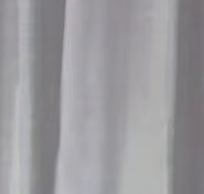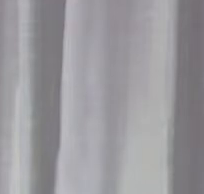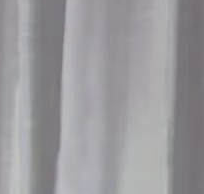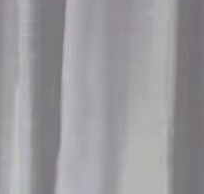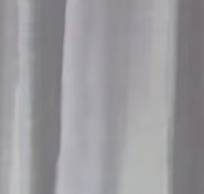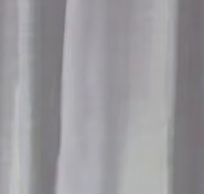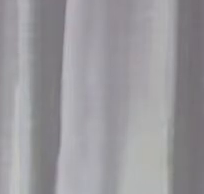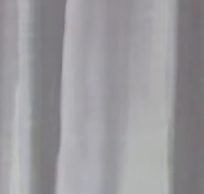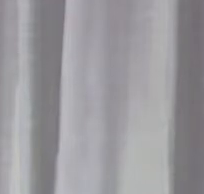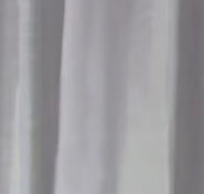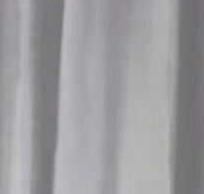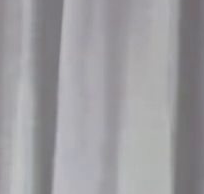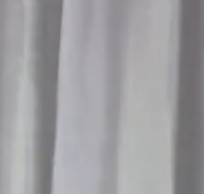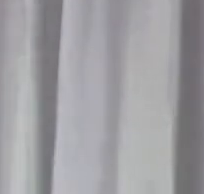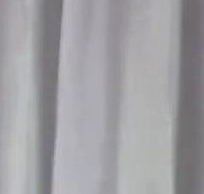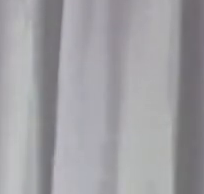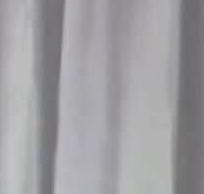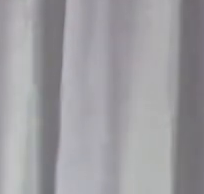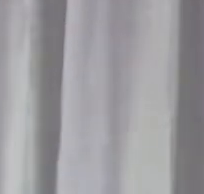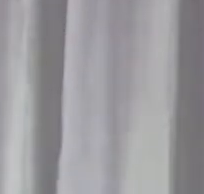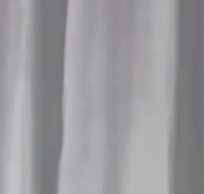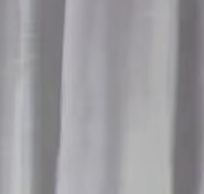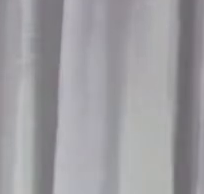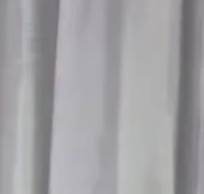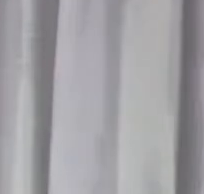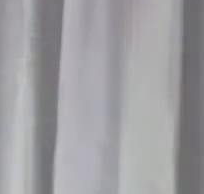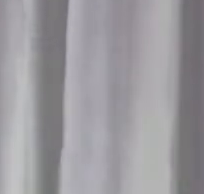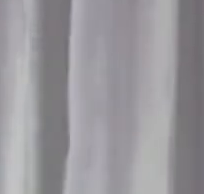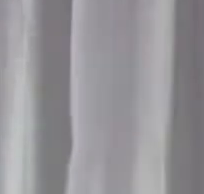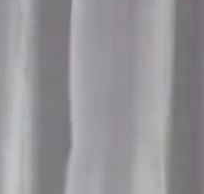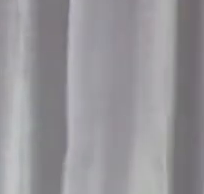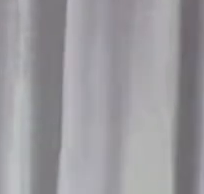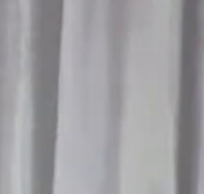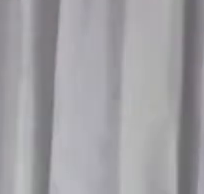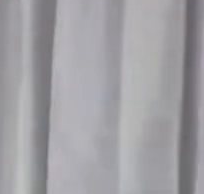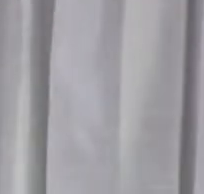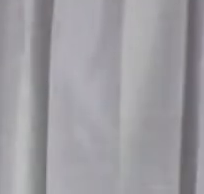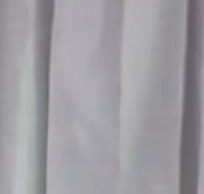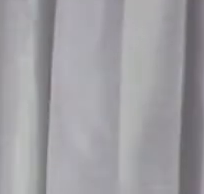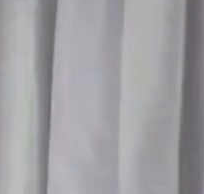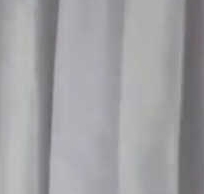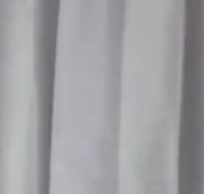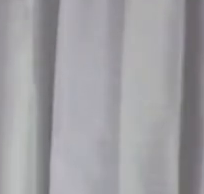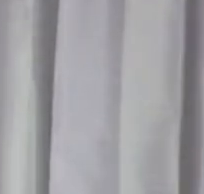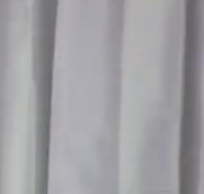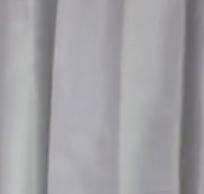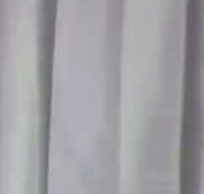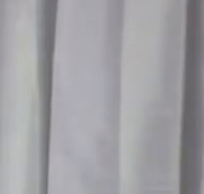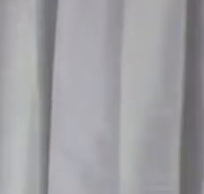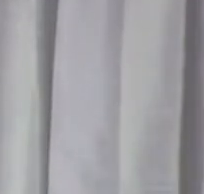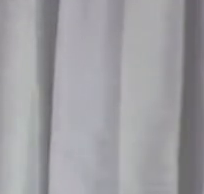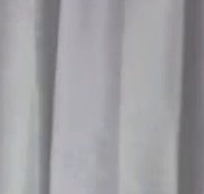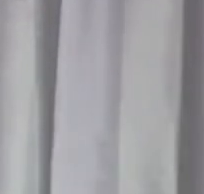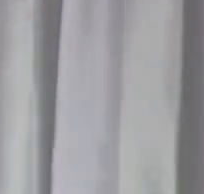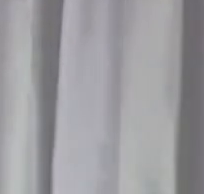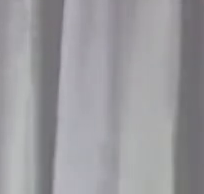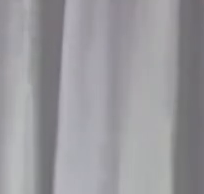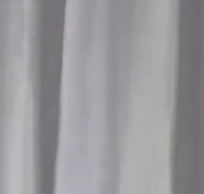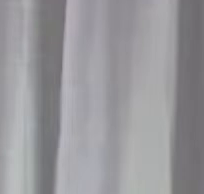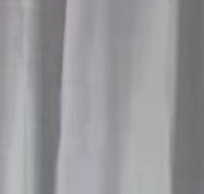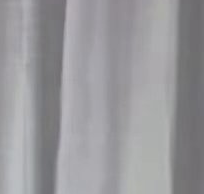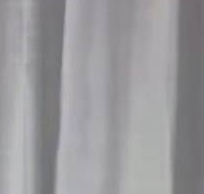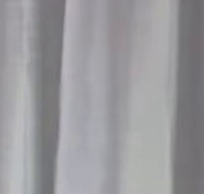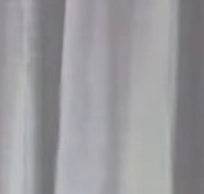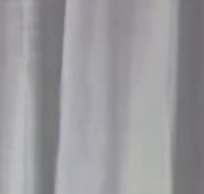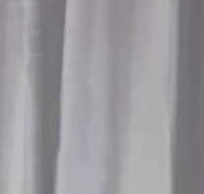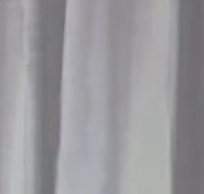our righteousness are like filthy rags, so we cannot claim righteousness in ourselves, Father, because we know there's